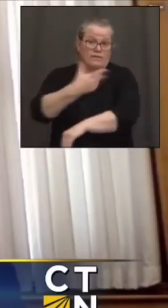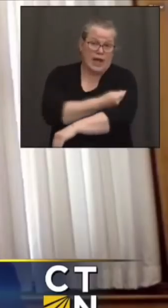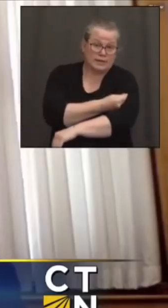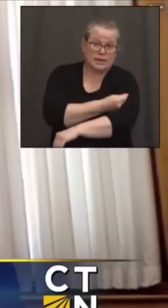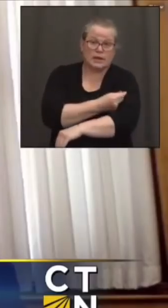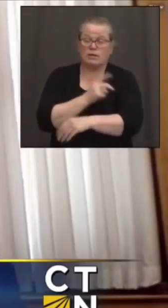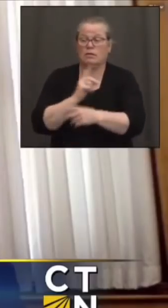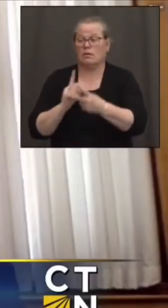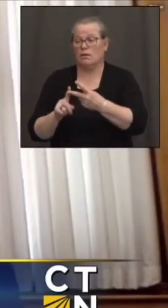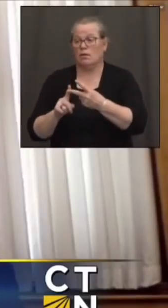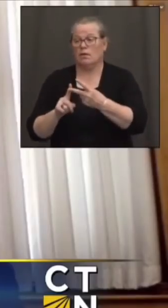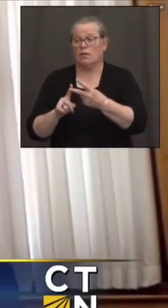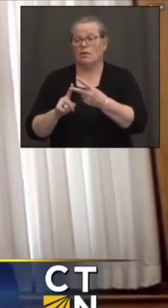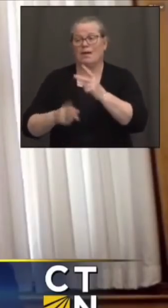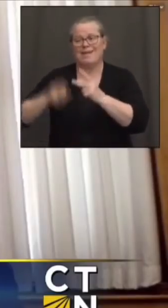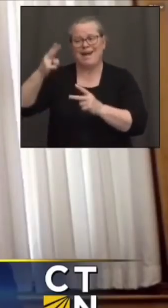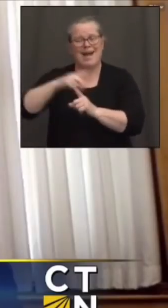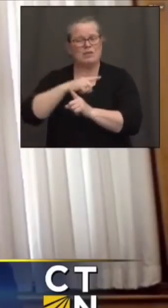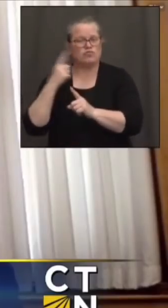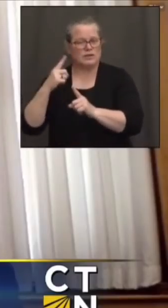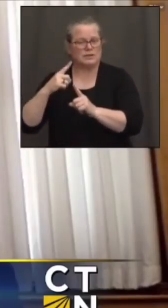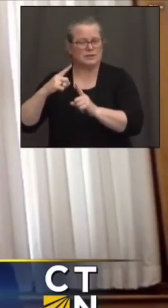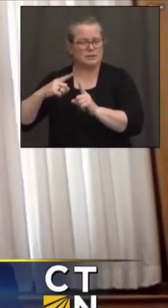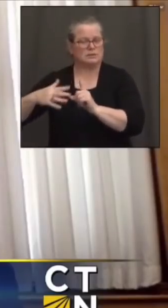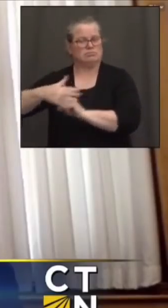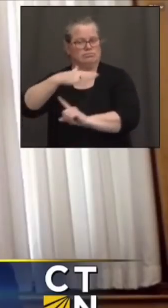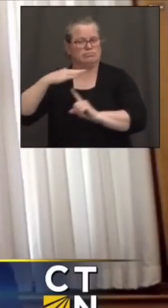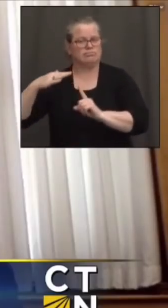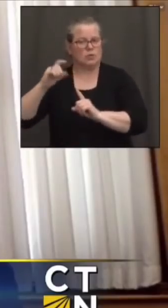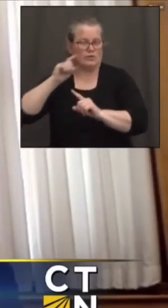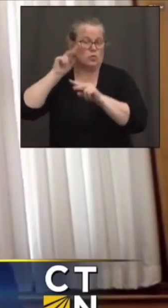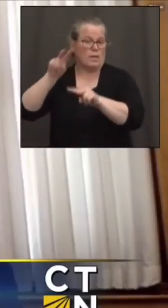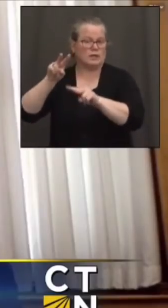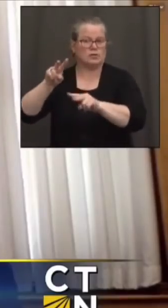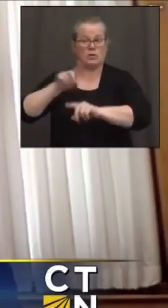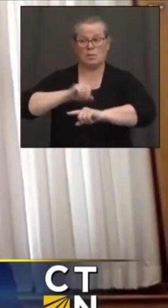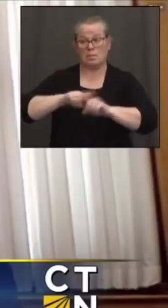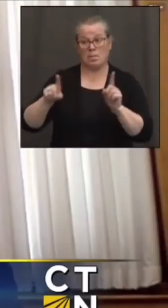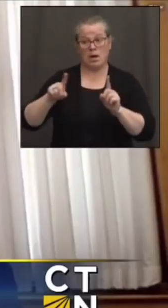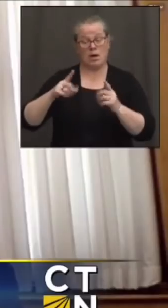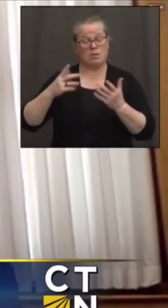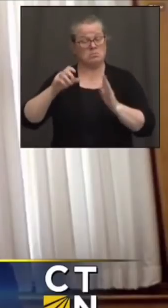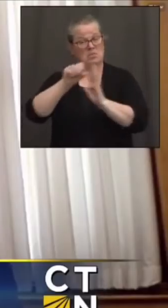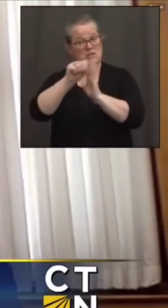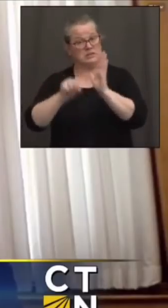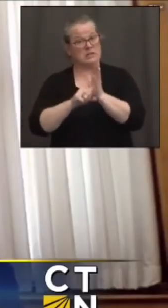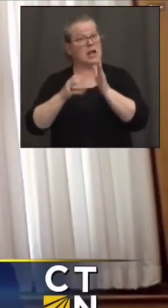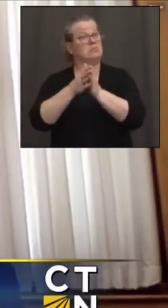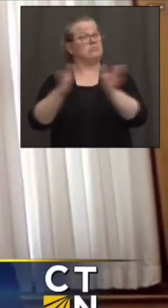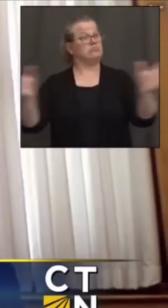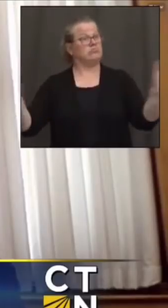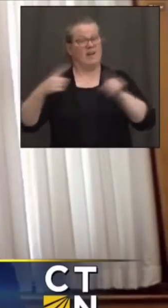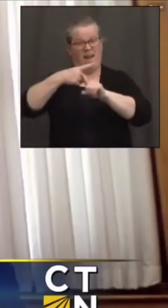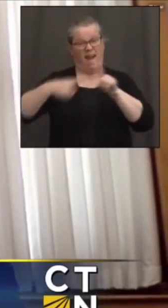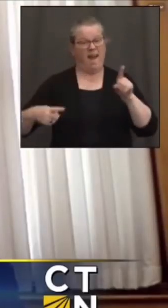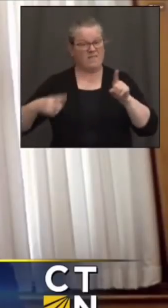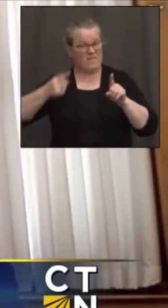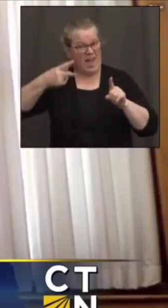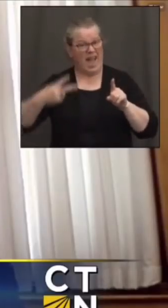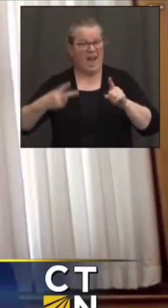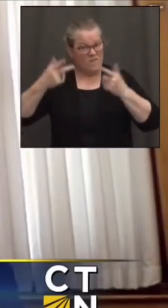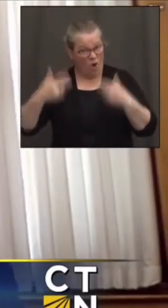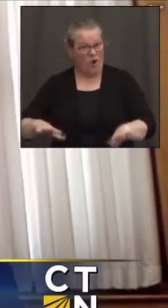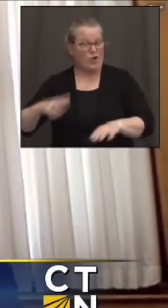and monitoring of certain high-risk environments. But certainly, when we have half of the states been fully vaccinated already, the requirements are going to go